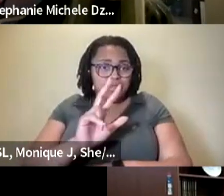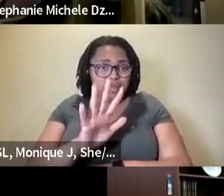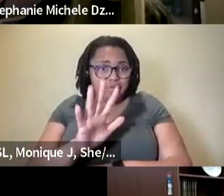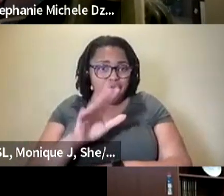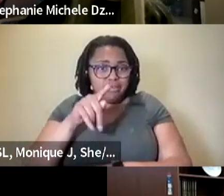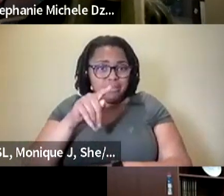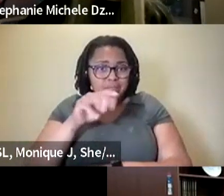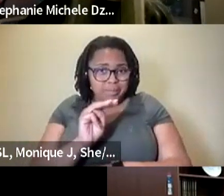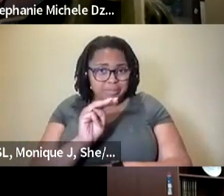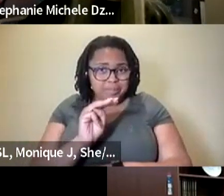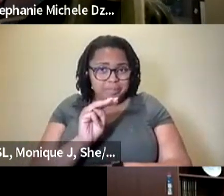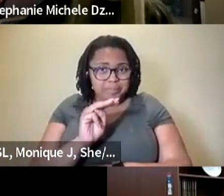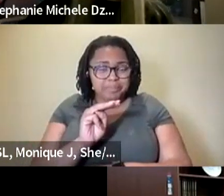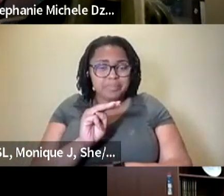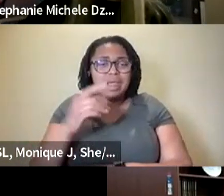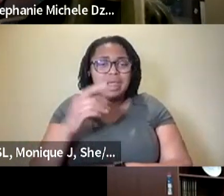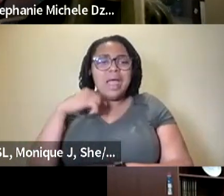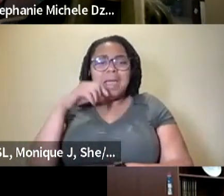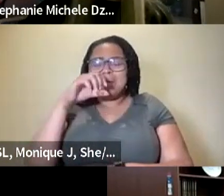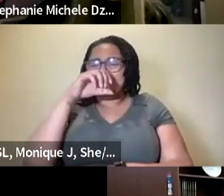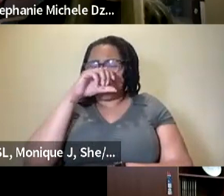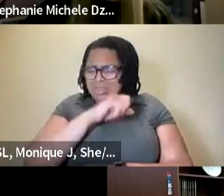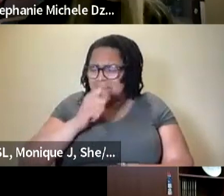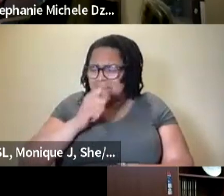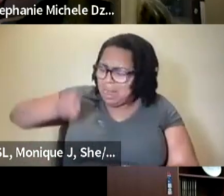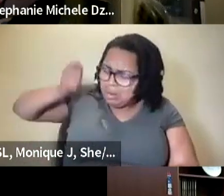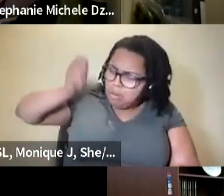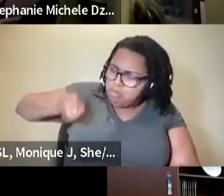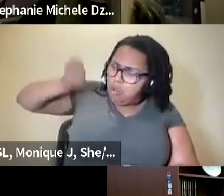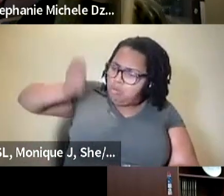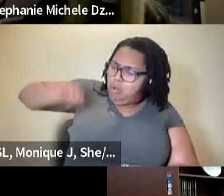4:35 p.m. I'm missing my gavel. Dang it.